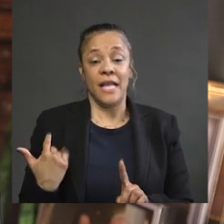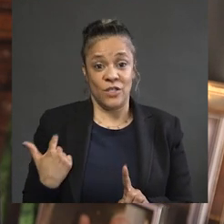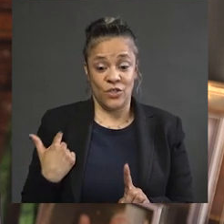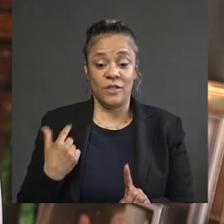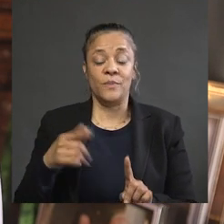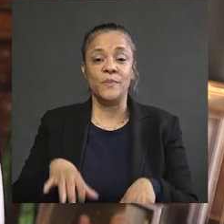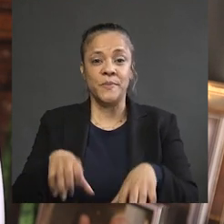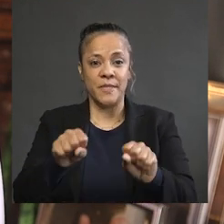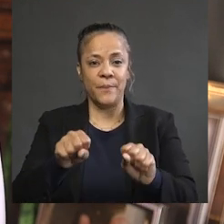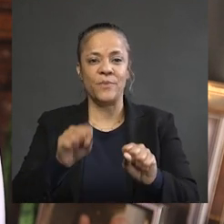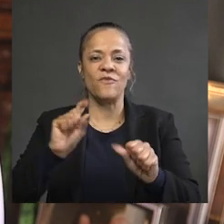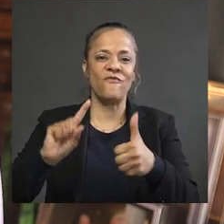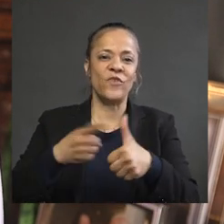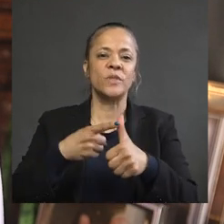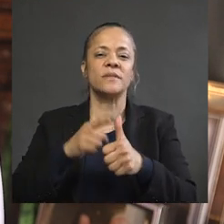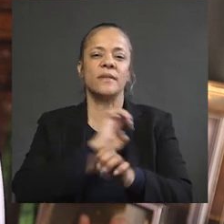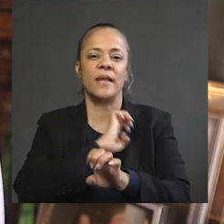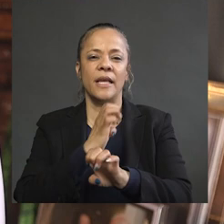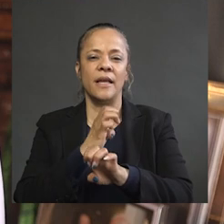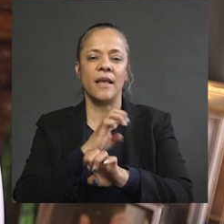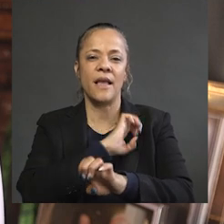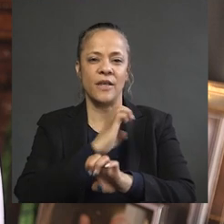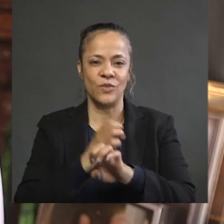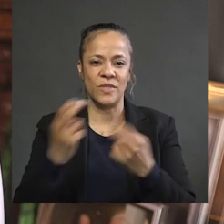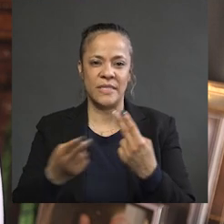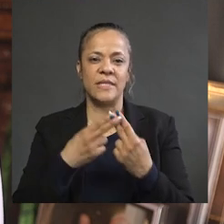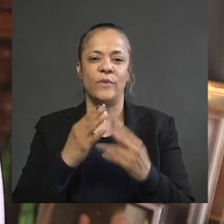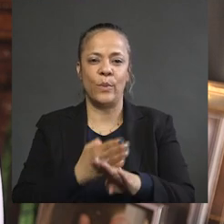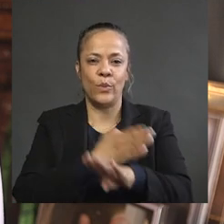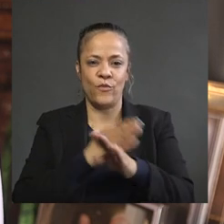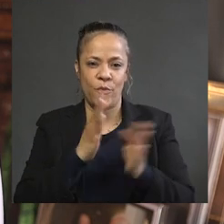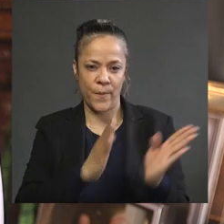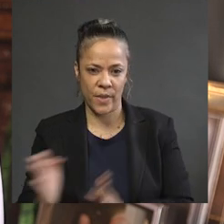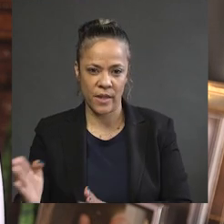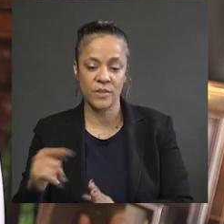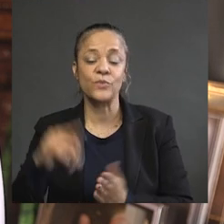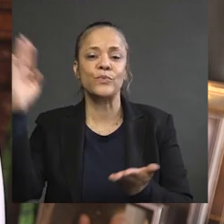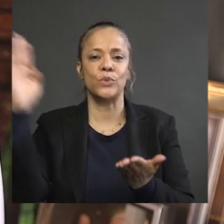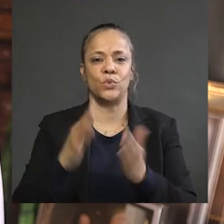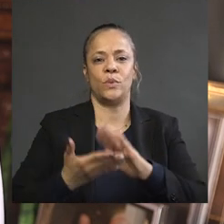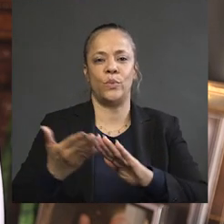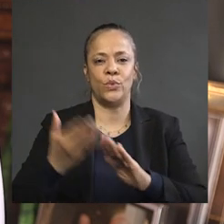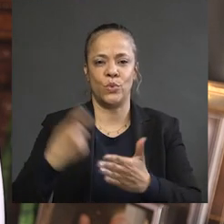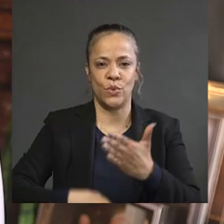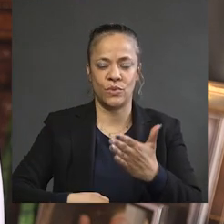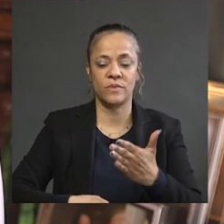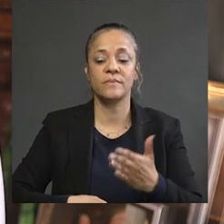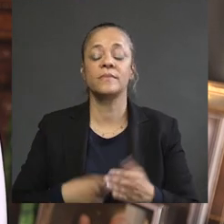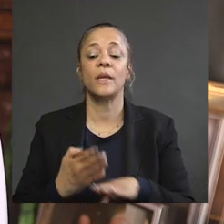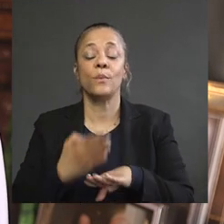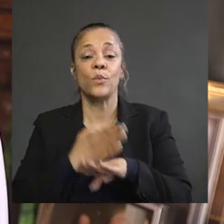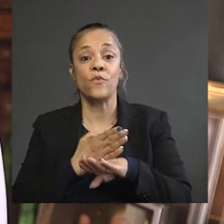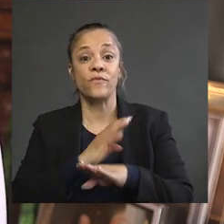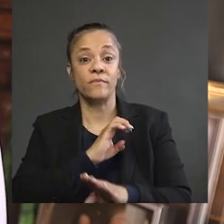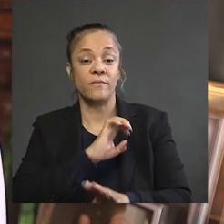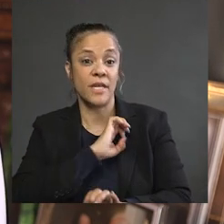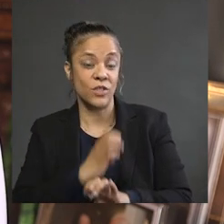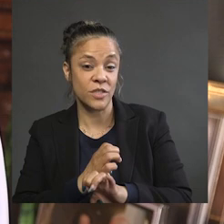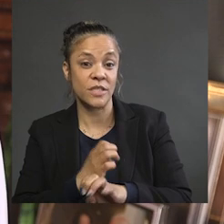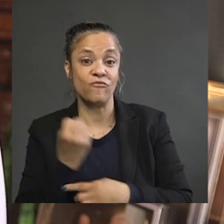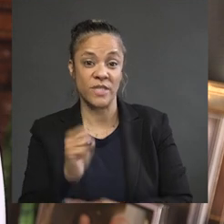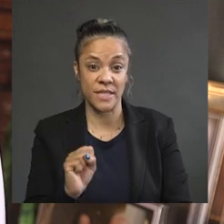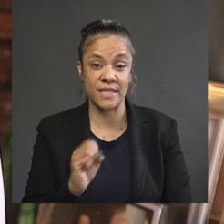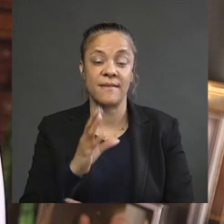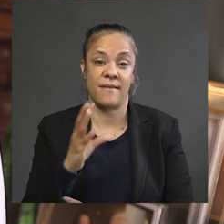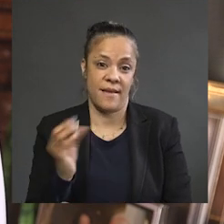to the next level by adopting Jersey City's first energy savings improvement plan to reduce operational costs, improve energy resiliency,